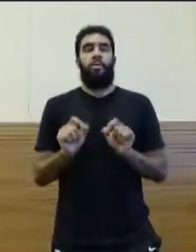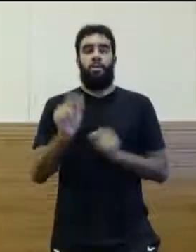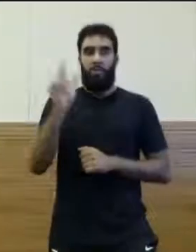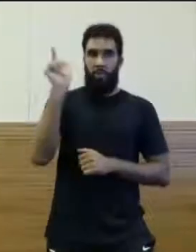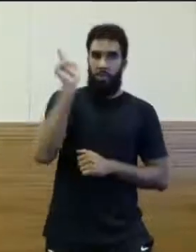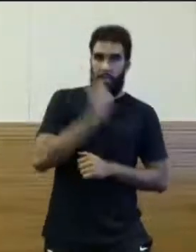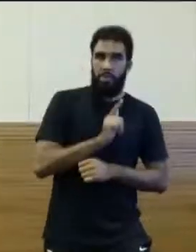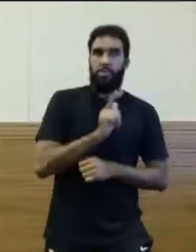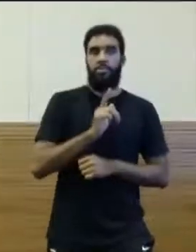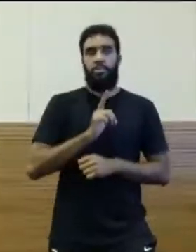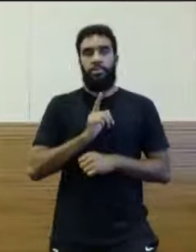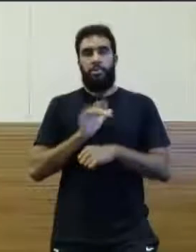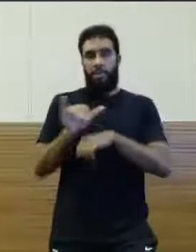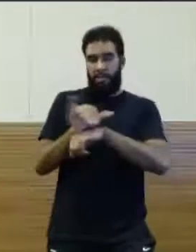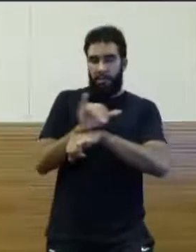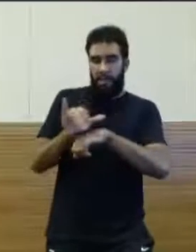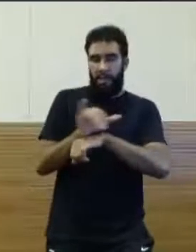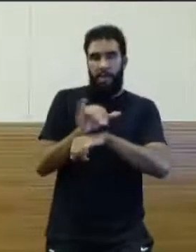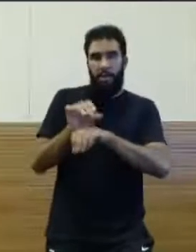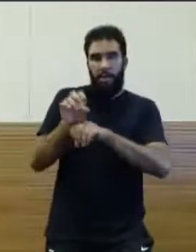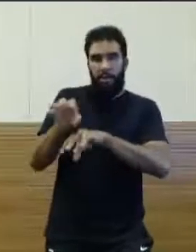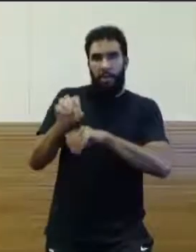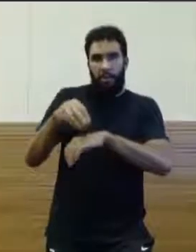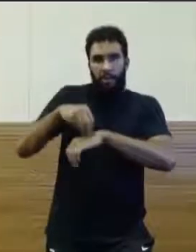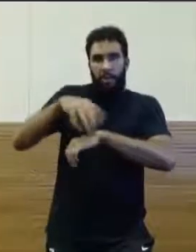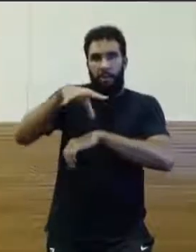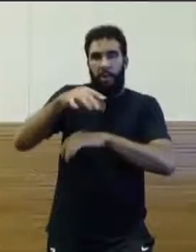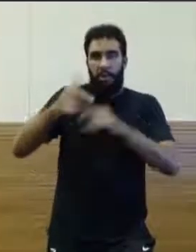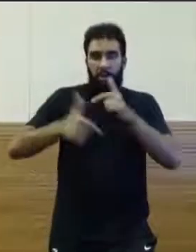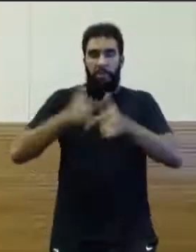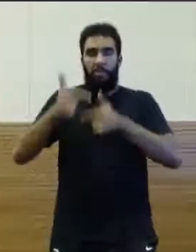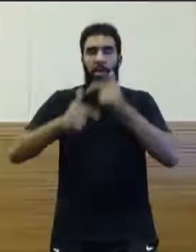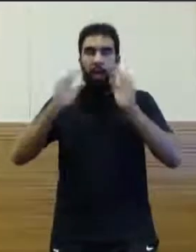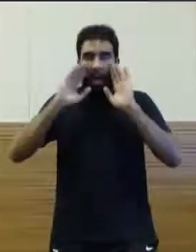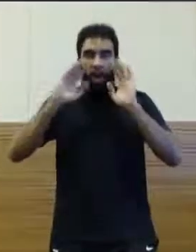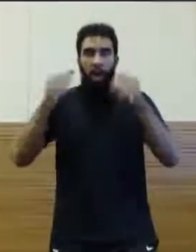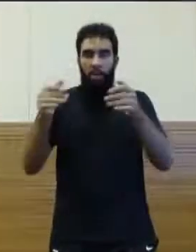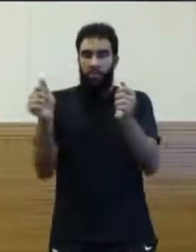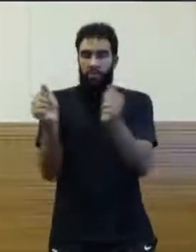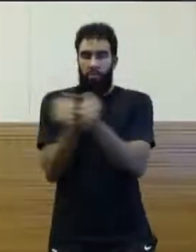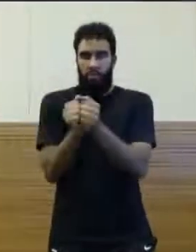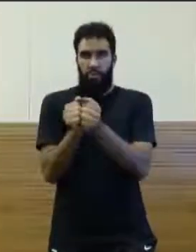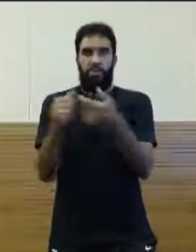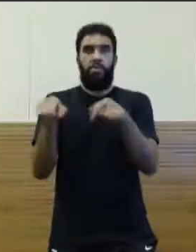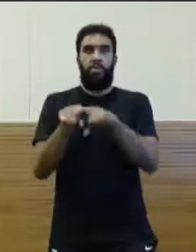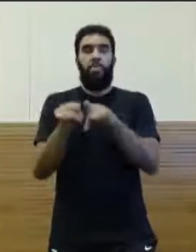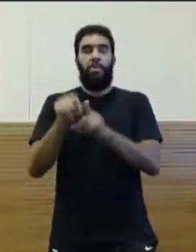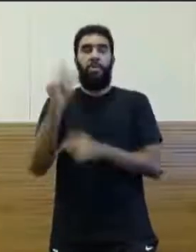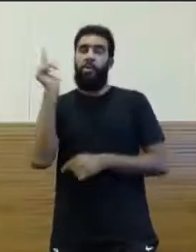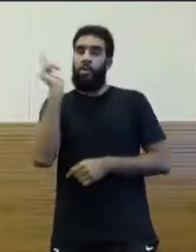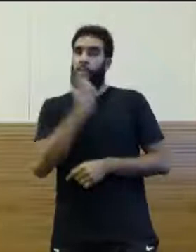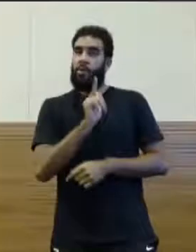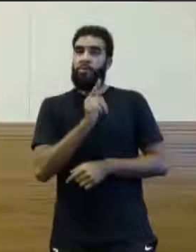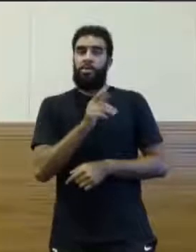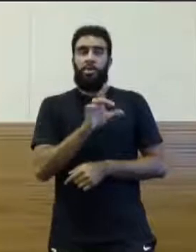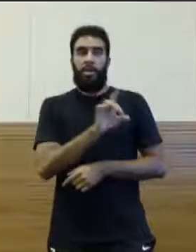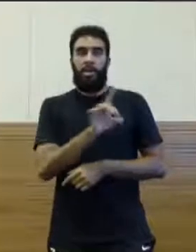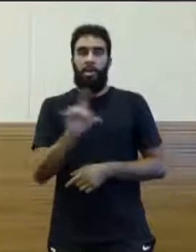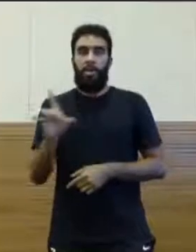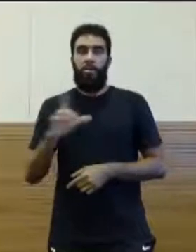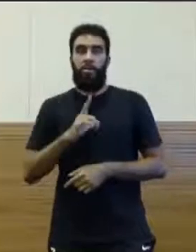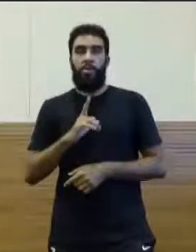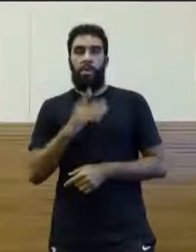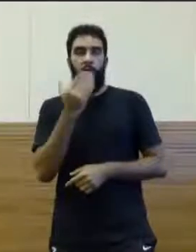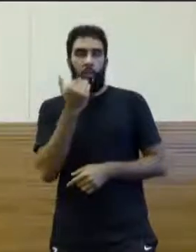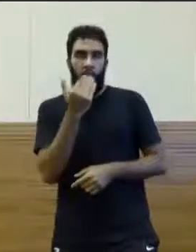territories so we could generate tools that allow us to work directly with them so